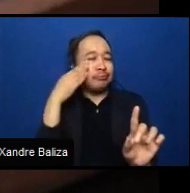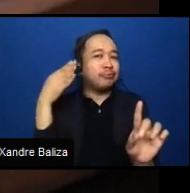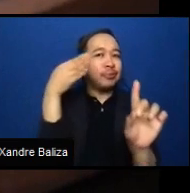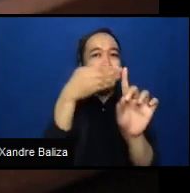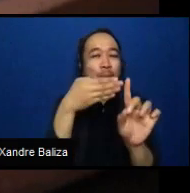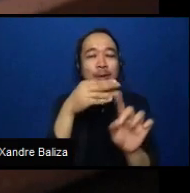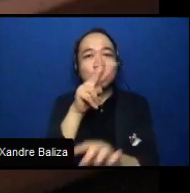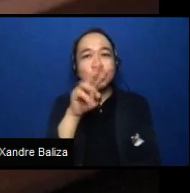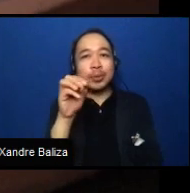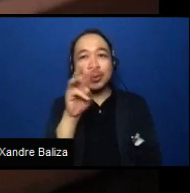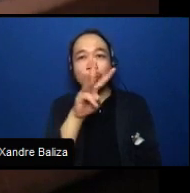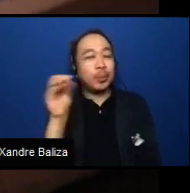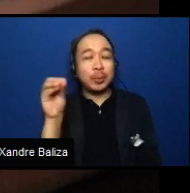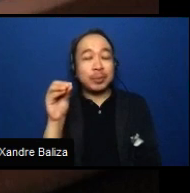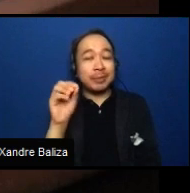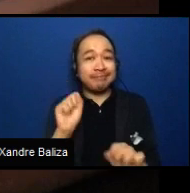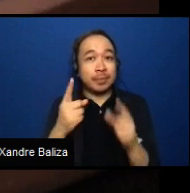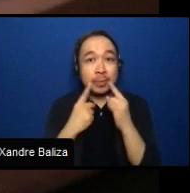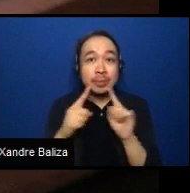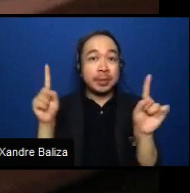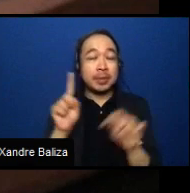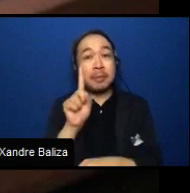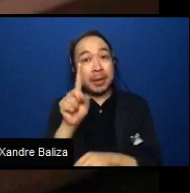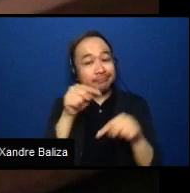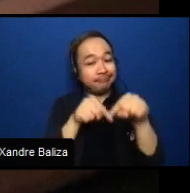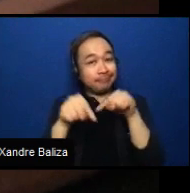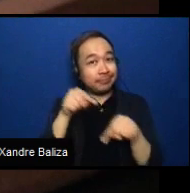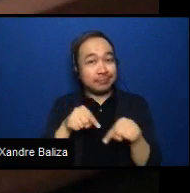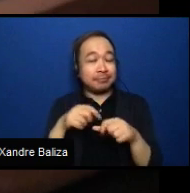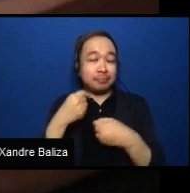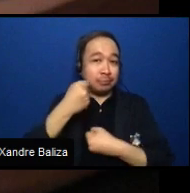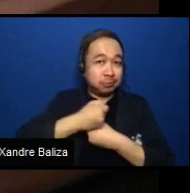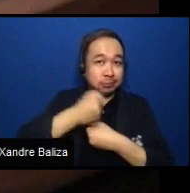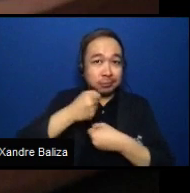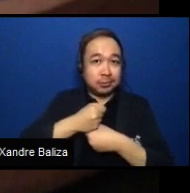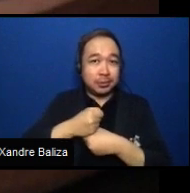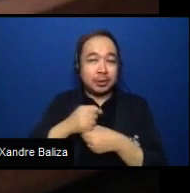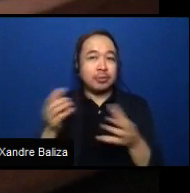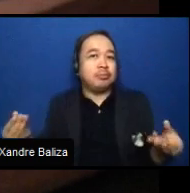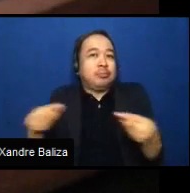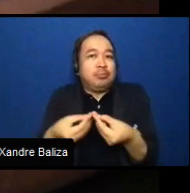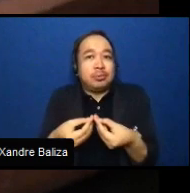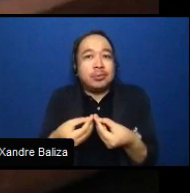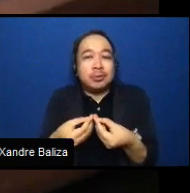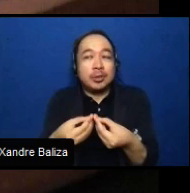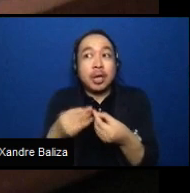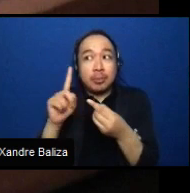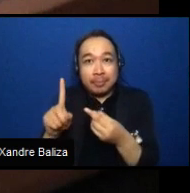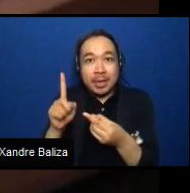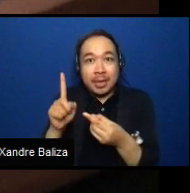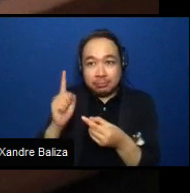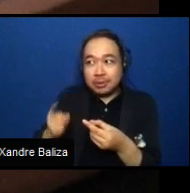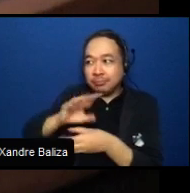be successful unless we ensure that our efforts reach all, especially those who are left behind.